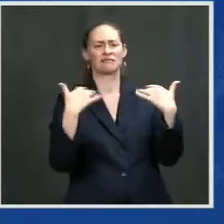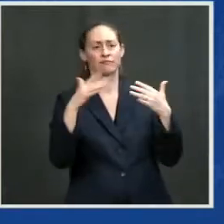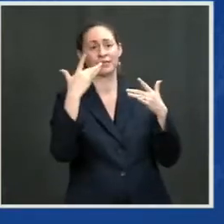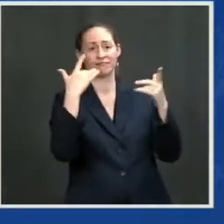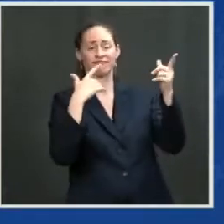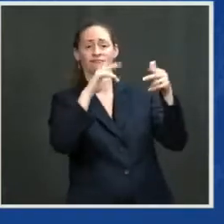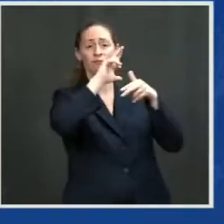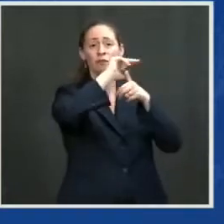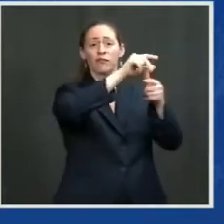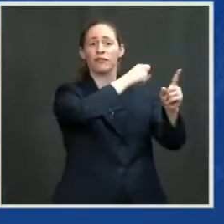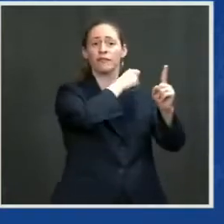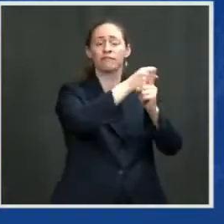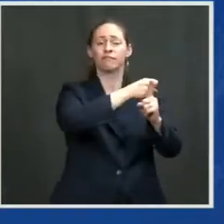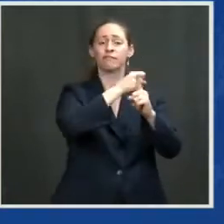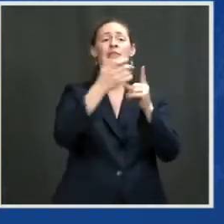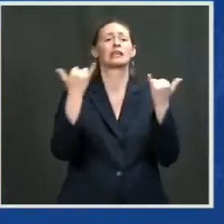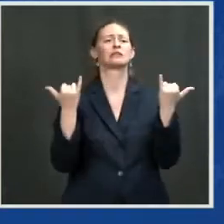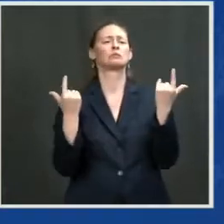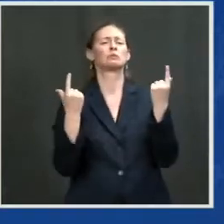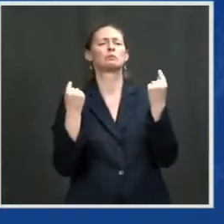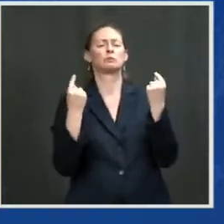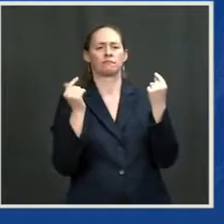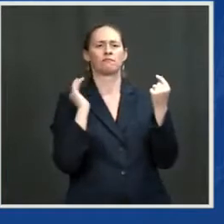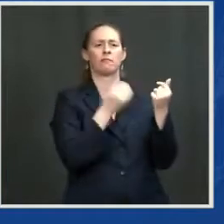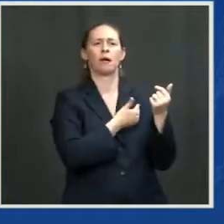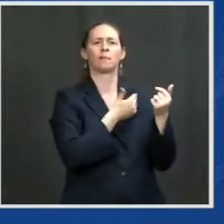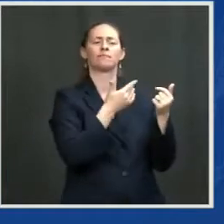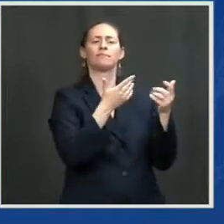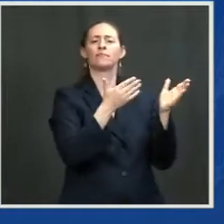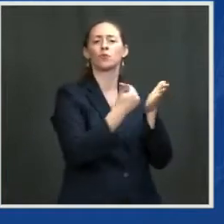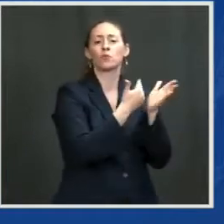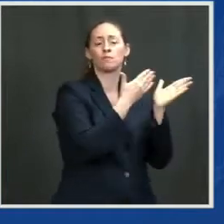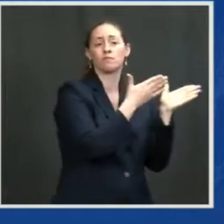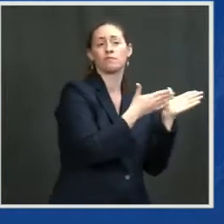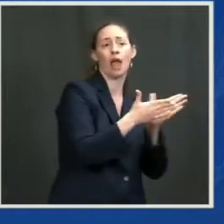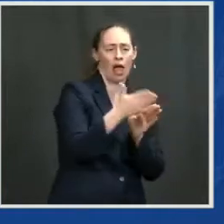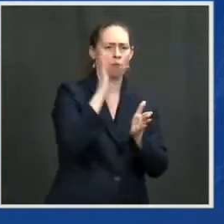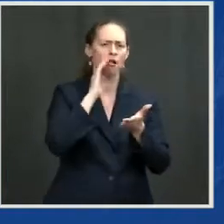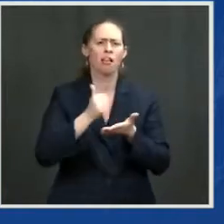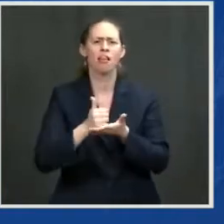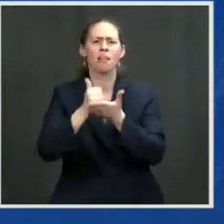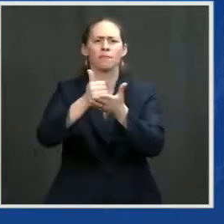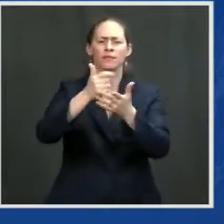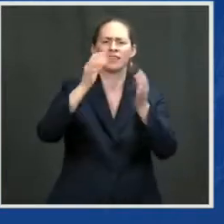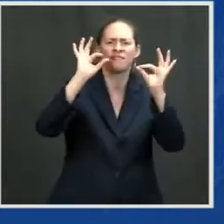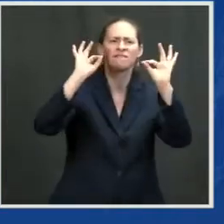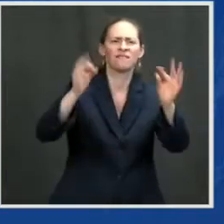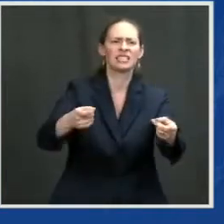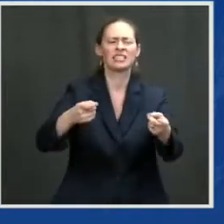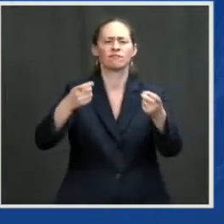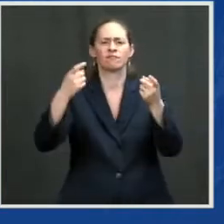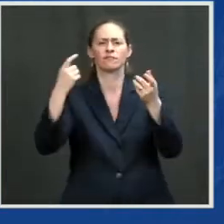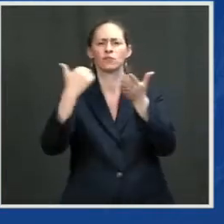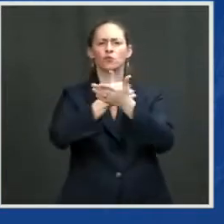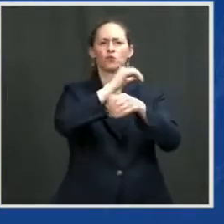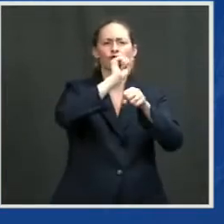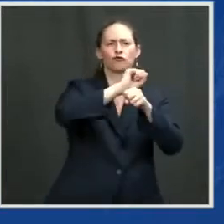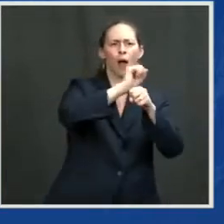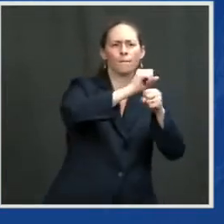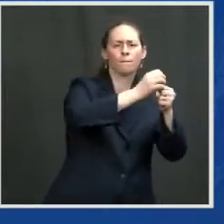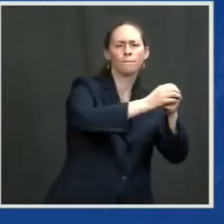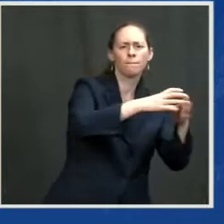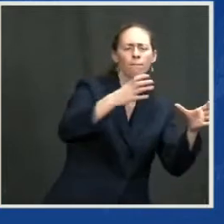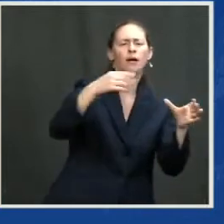And it's going to provide millions of jobs, thousands of jobs, and it's going to provide much more security. It's going to put plumbers and pipe fitters to